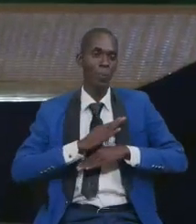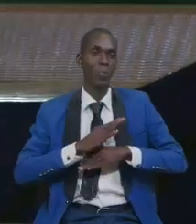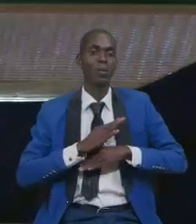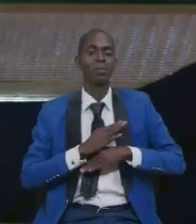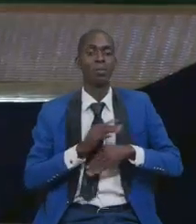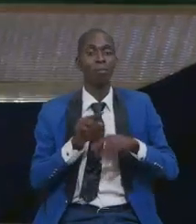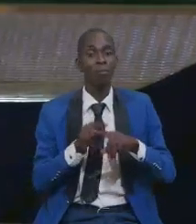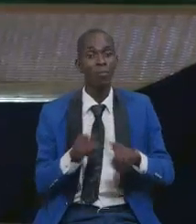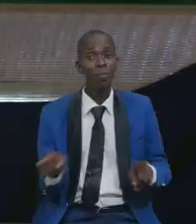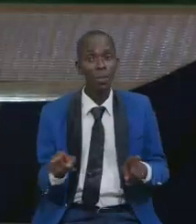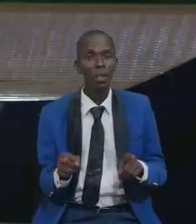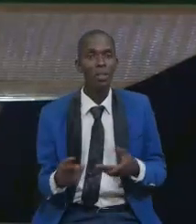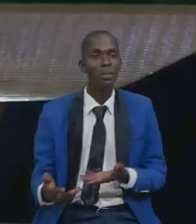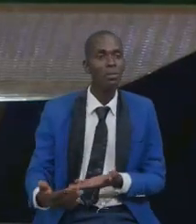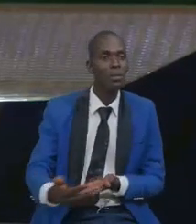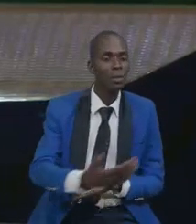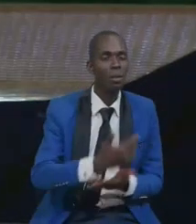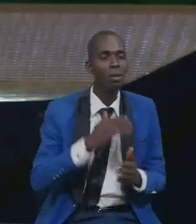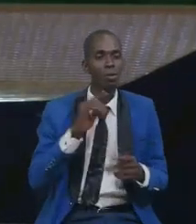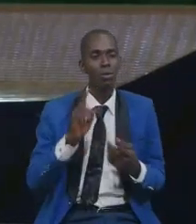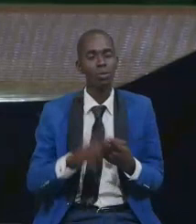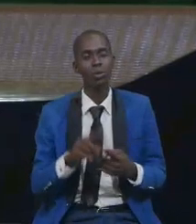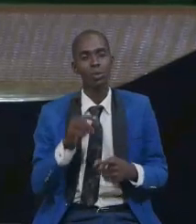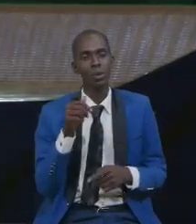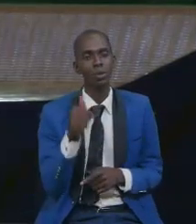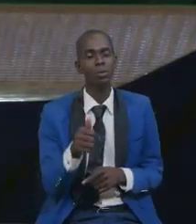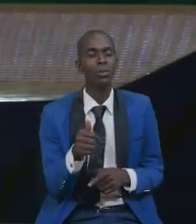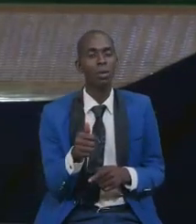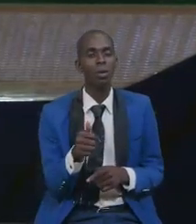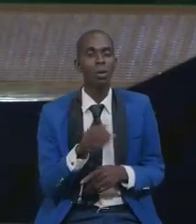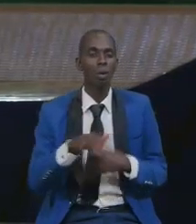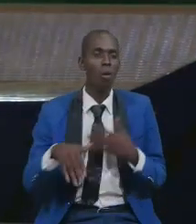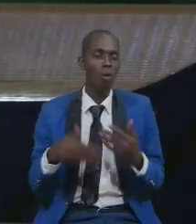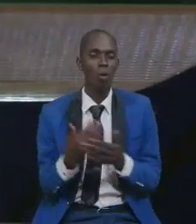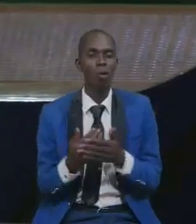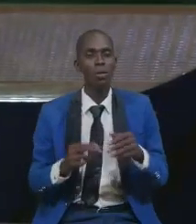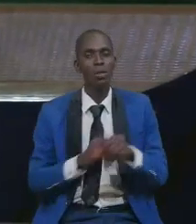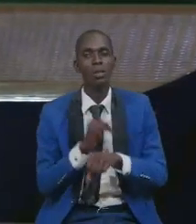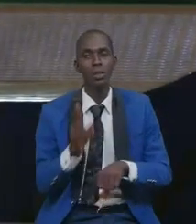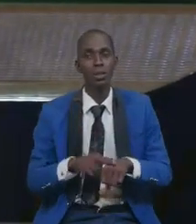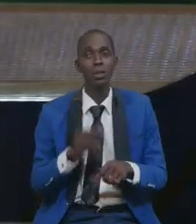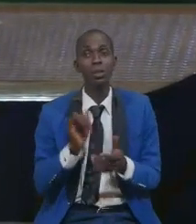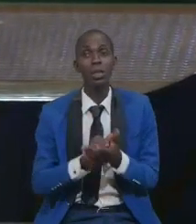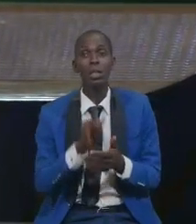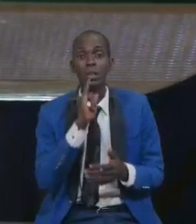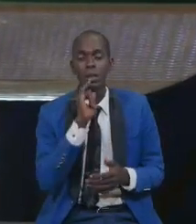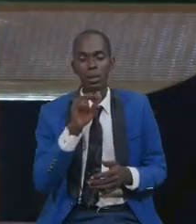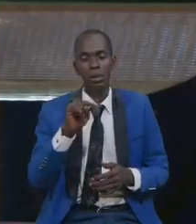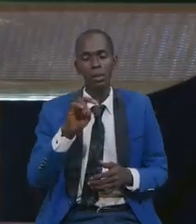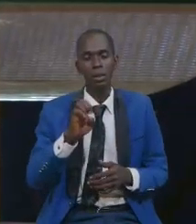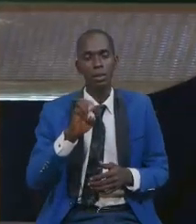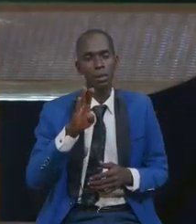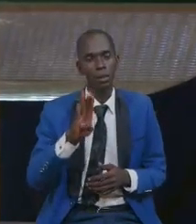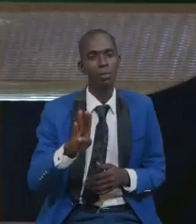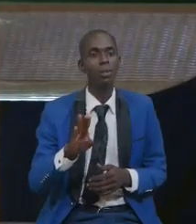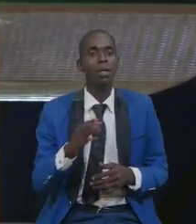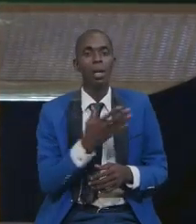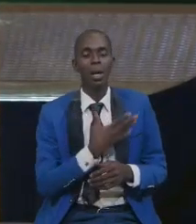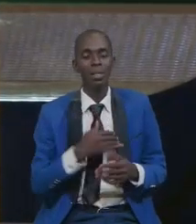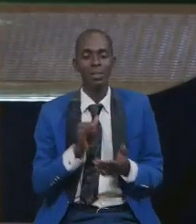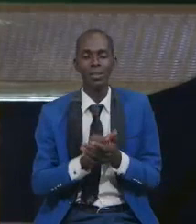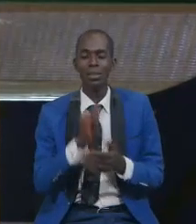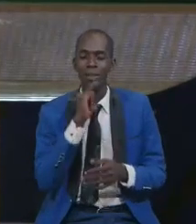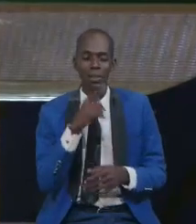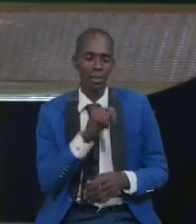satisfied, but he gathereth unto him all nations. That's Nebuchadnezzar, and that's the attitude